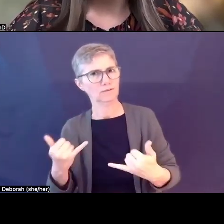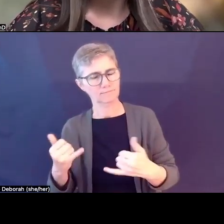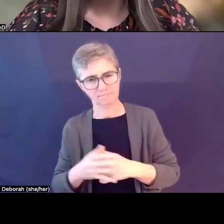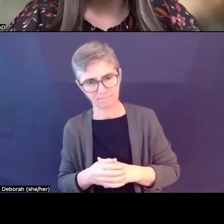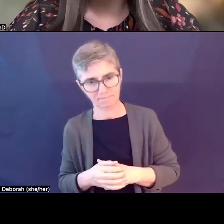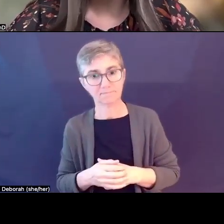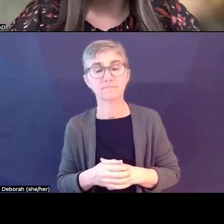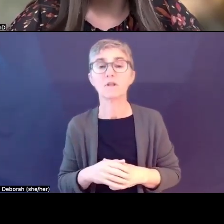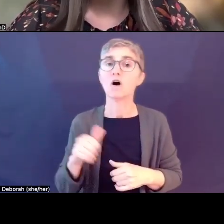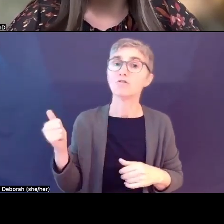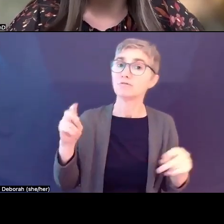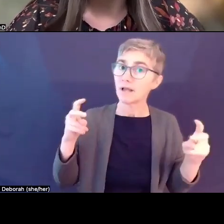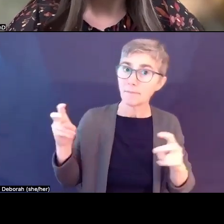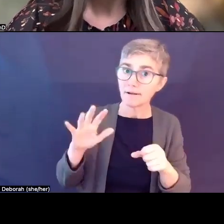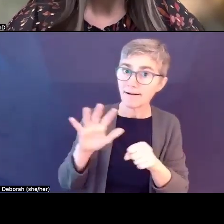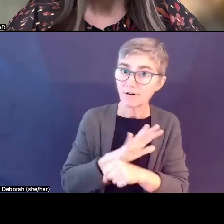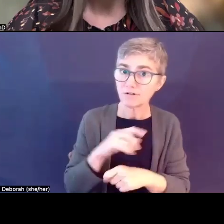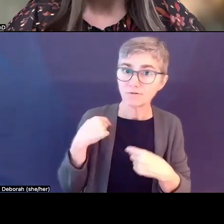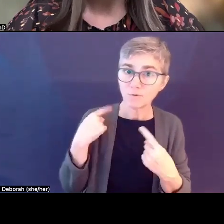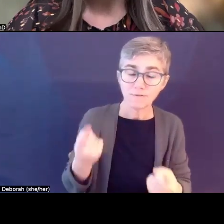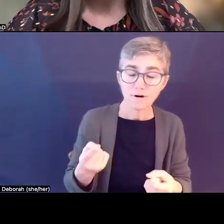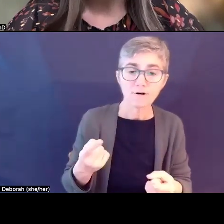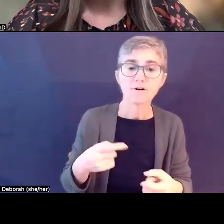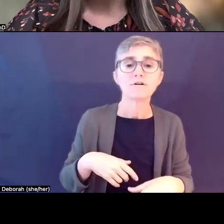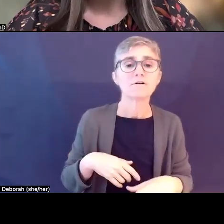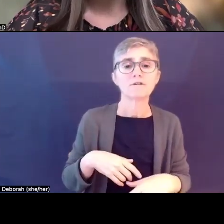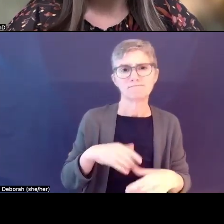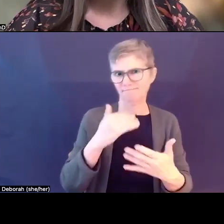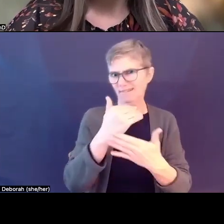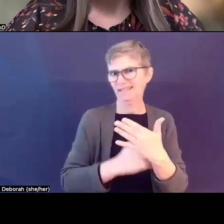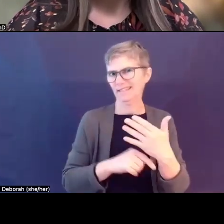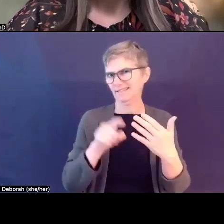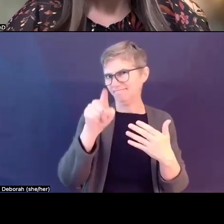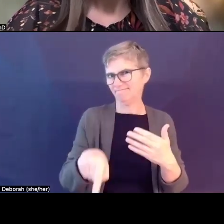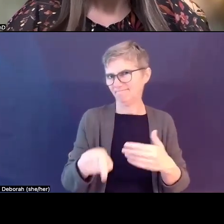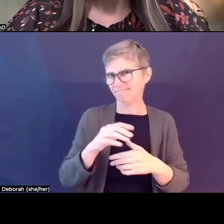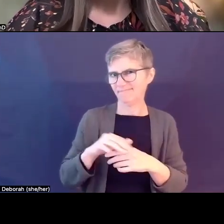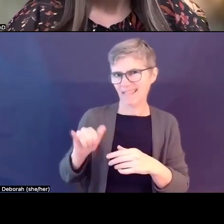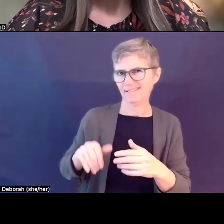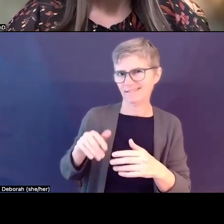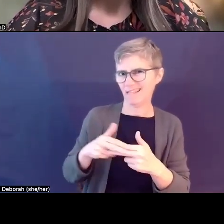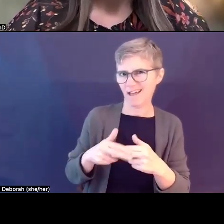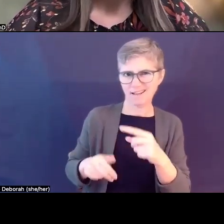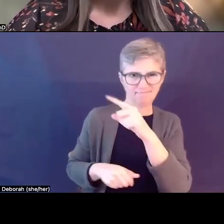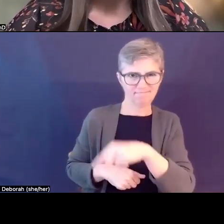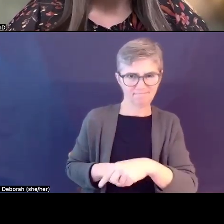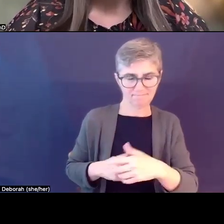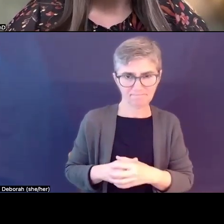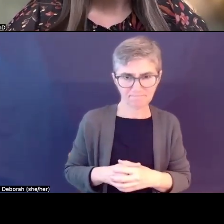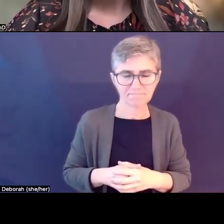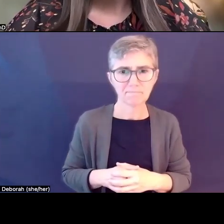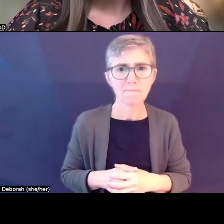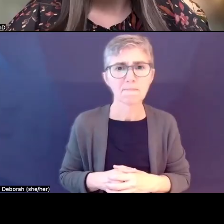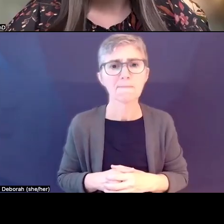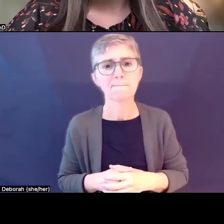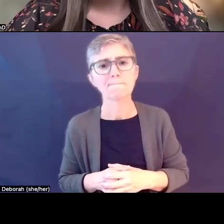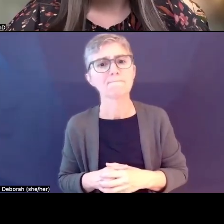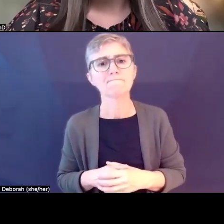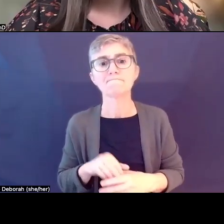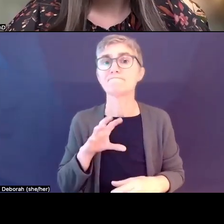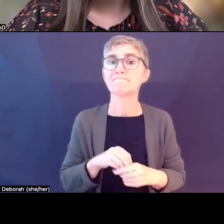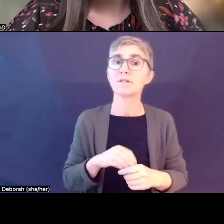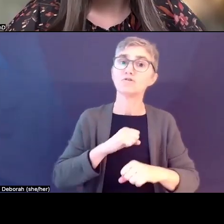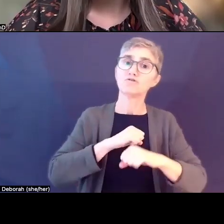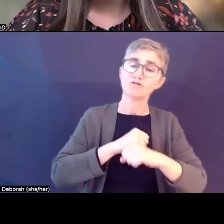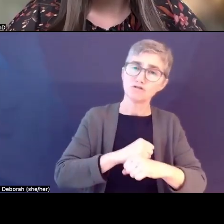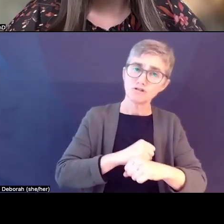the CAB has covered so far are listed on the slide here that you can see, including security and